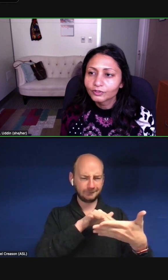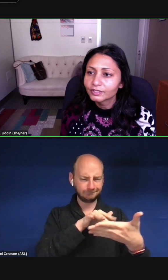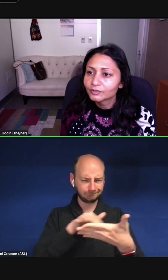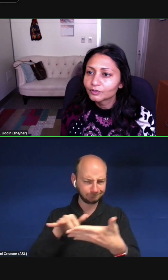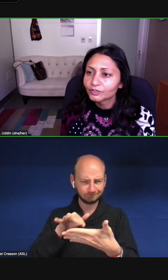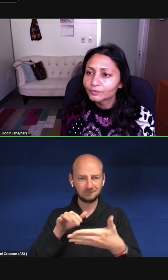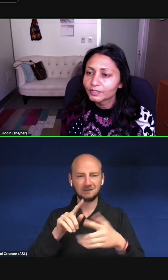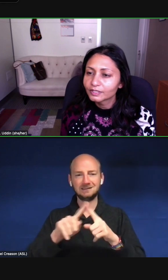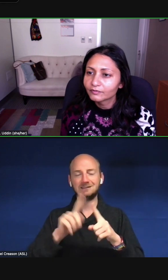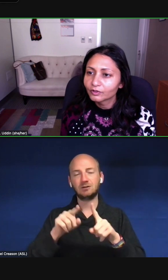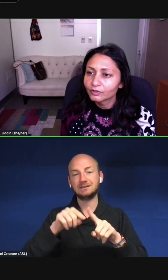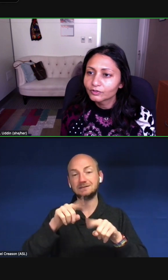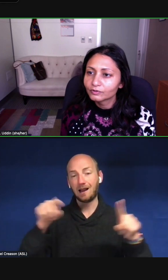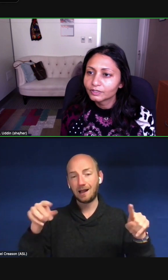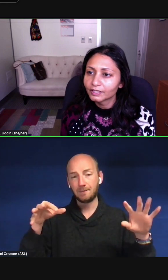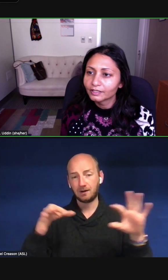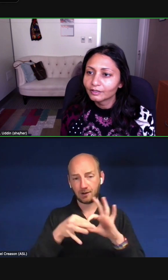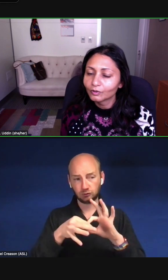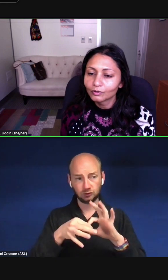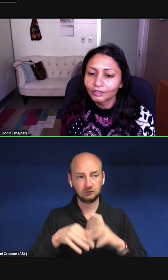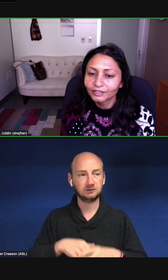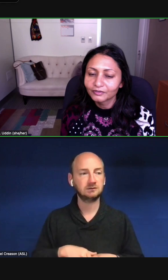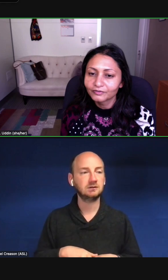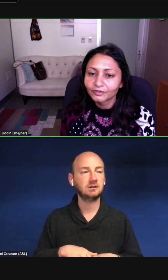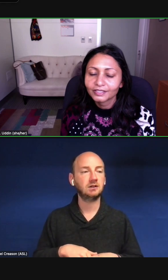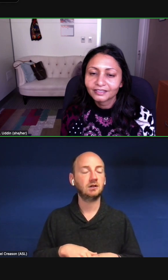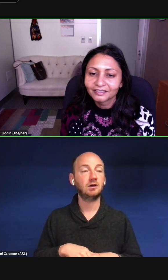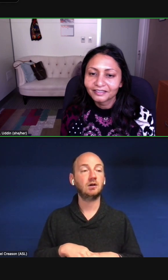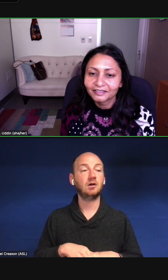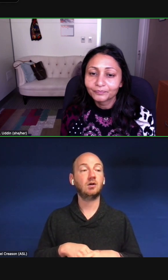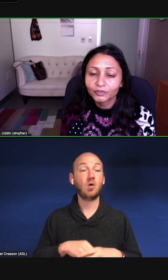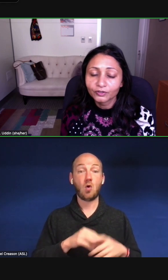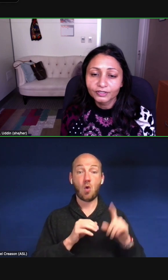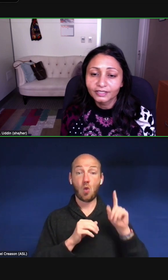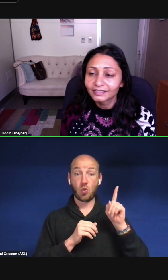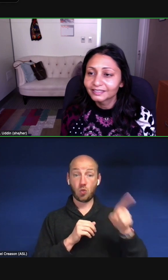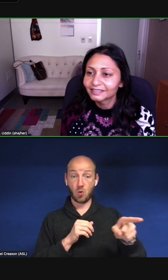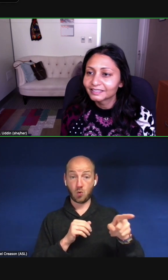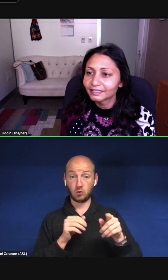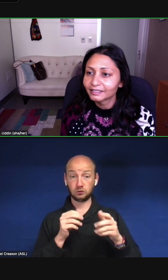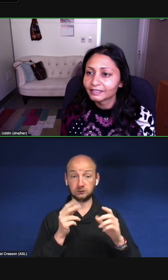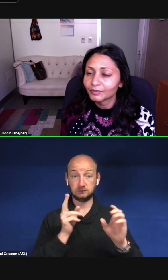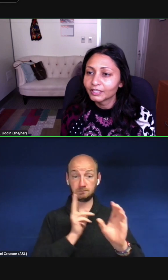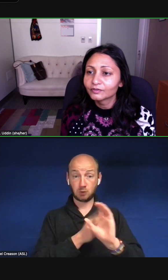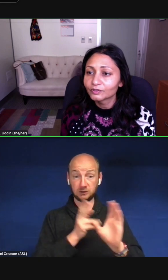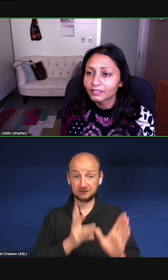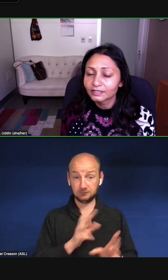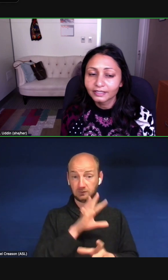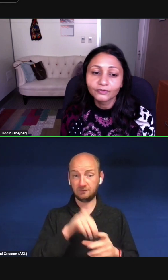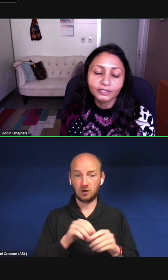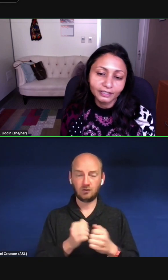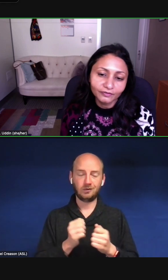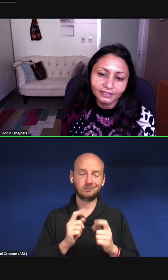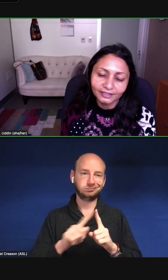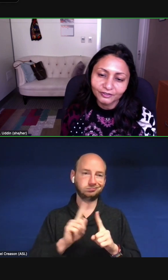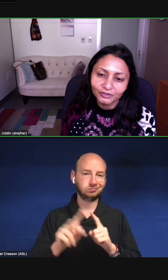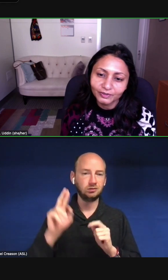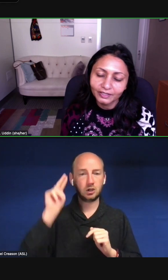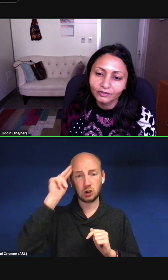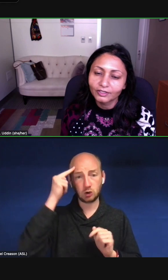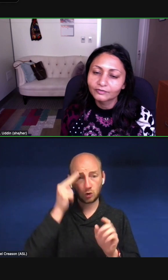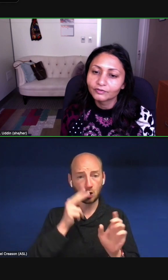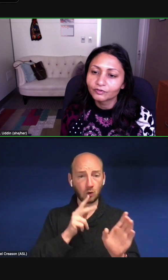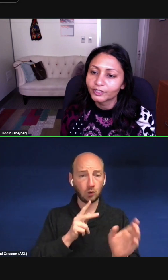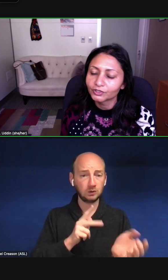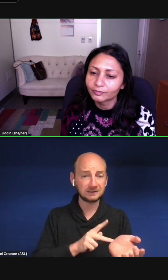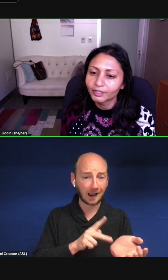And of course, these participants have also done a whole lot of neuropsych testing and behavioral testing outside of the scanner. So